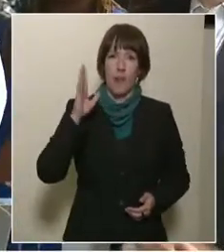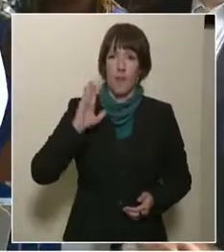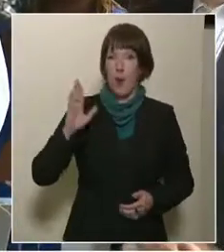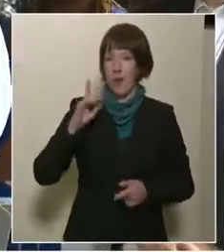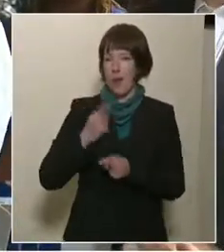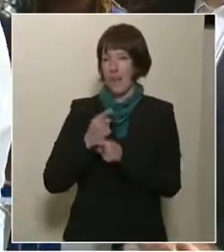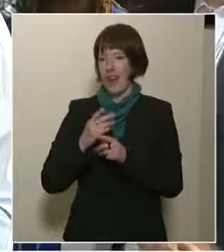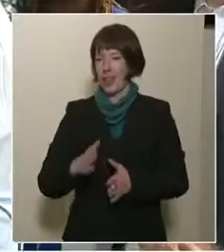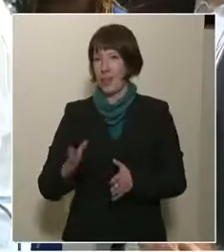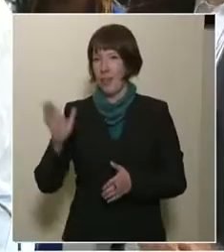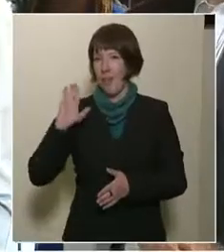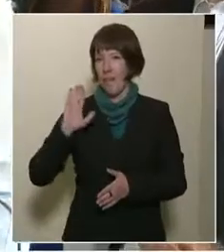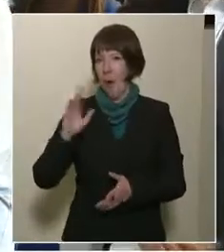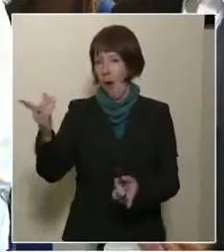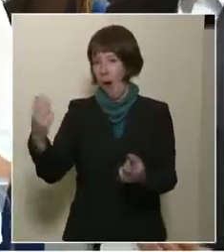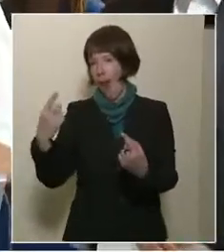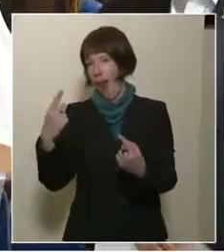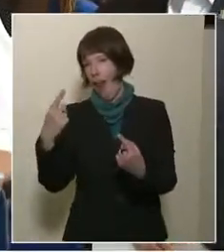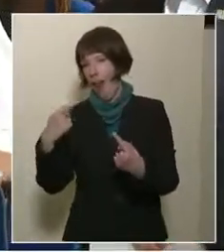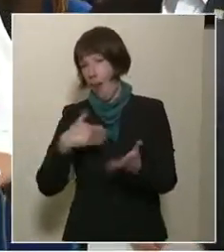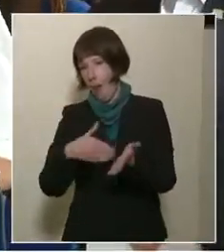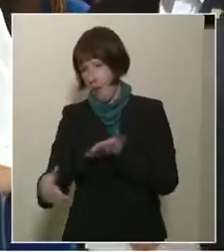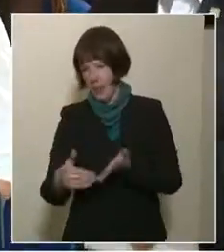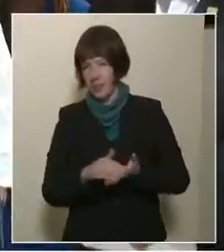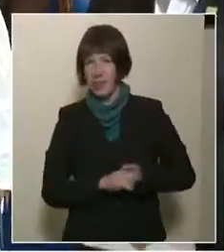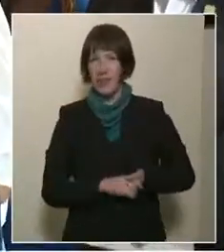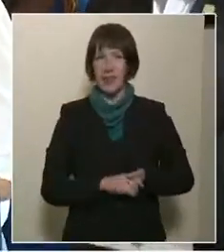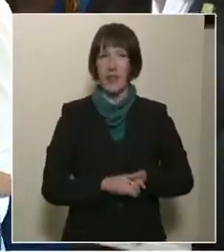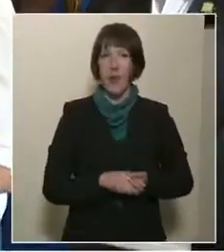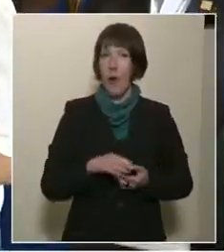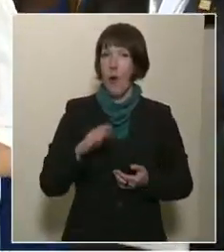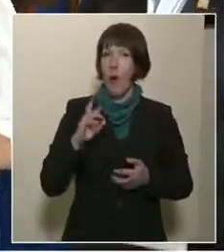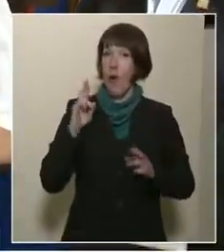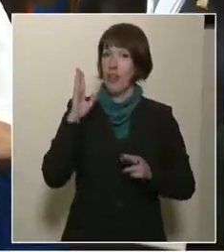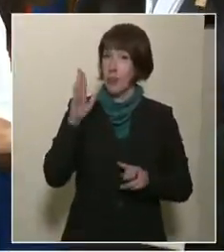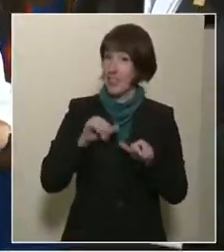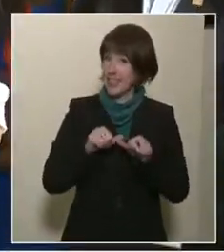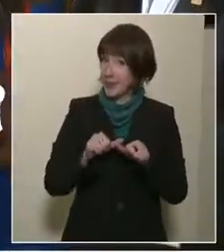regulars who used to come here all the time. And I hope that she continues to come here.